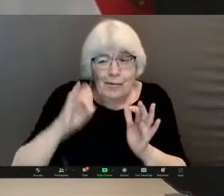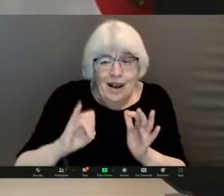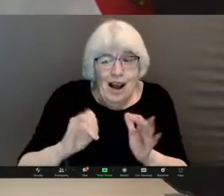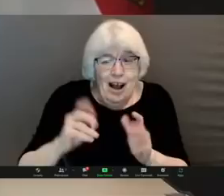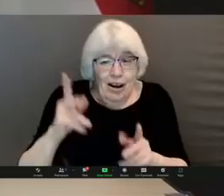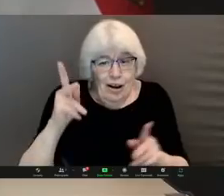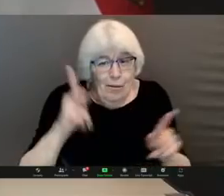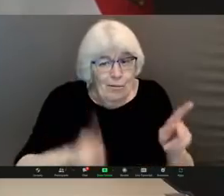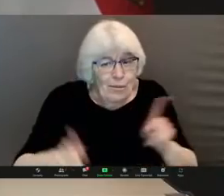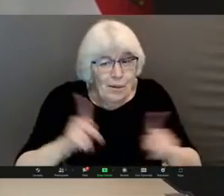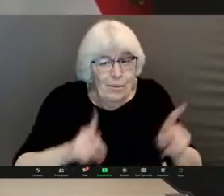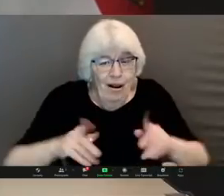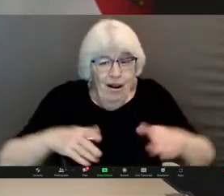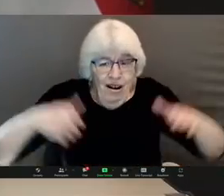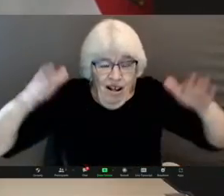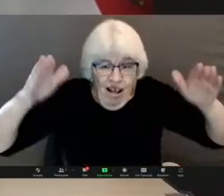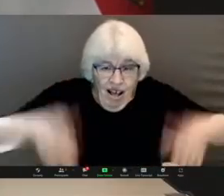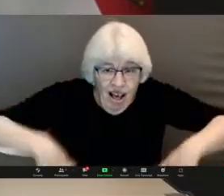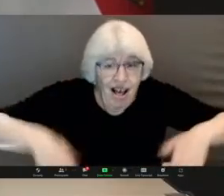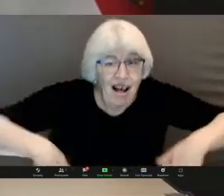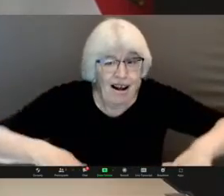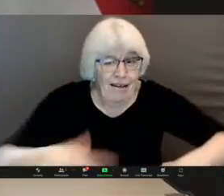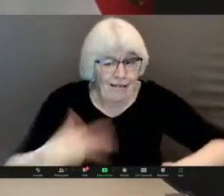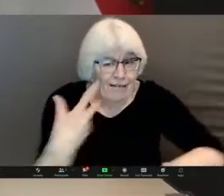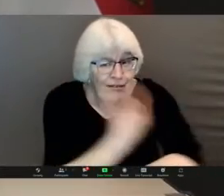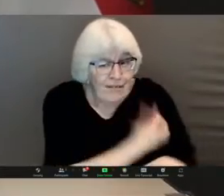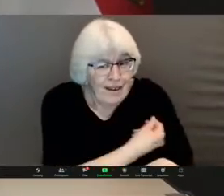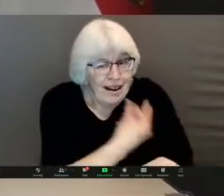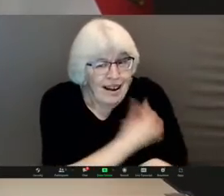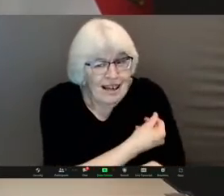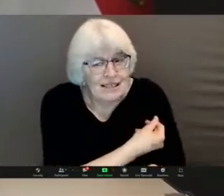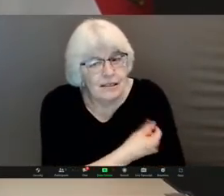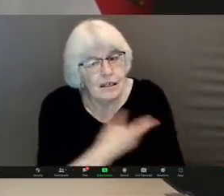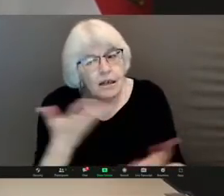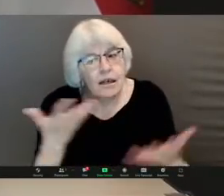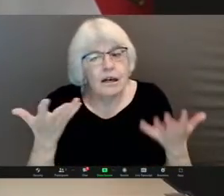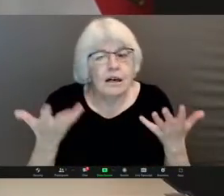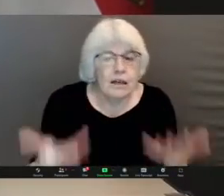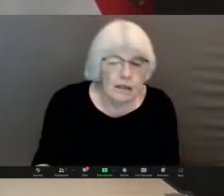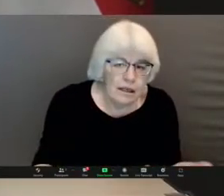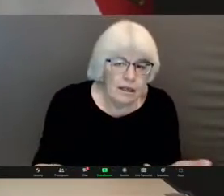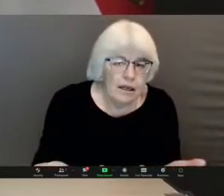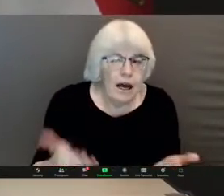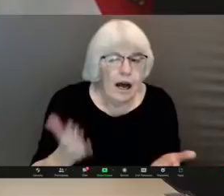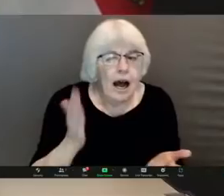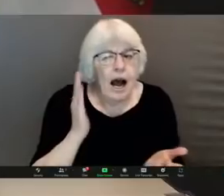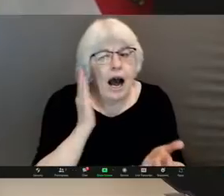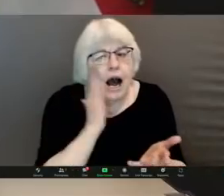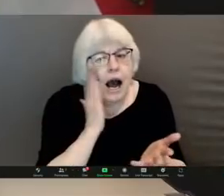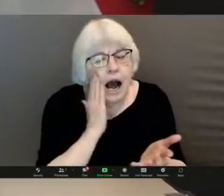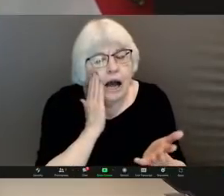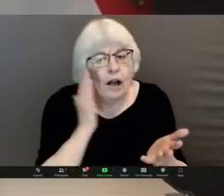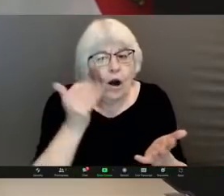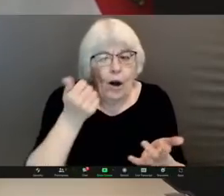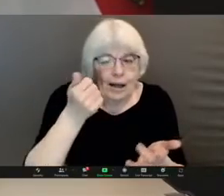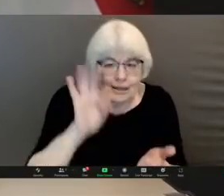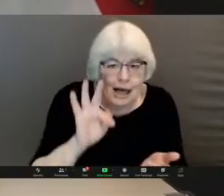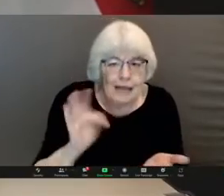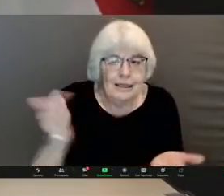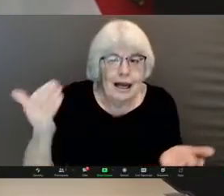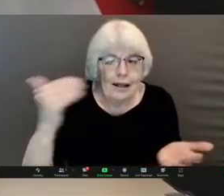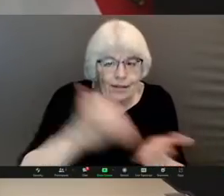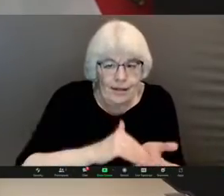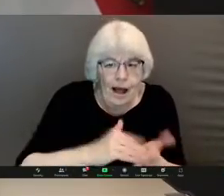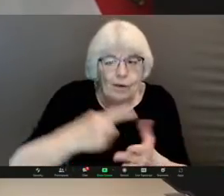Now, I know there's 19,000, 12 and under who can't get one at this time, but still that's a higher number than would